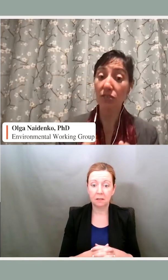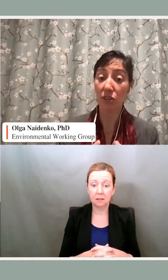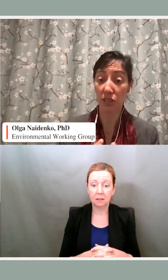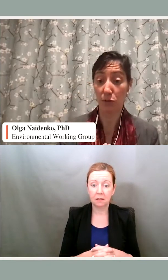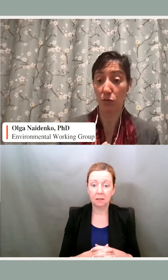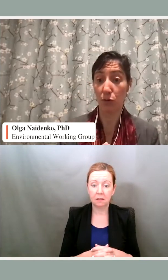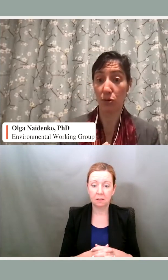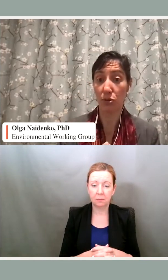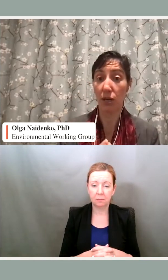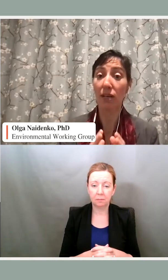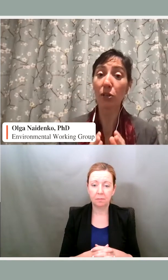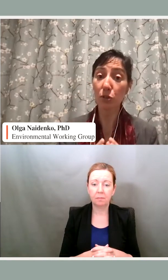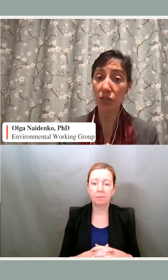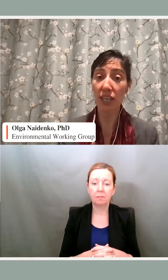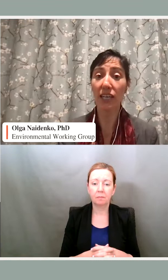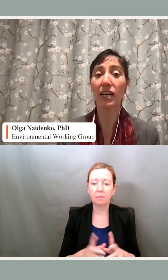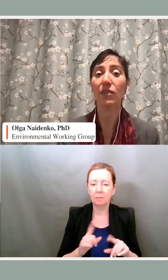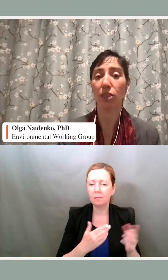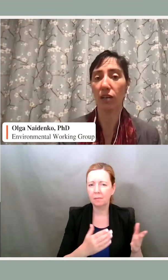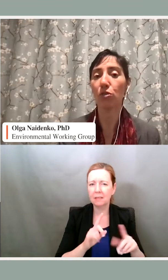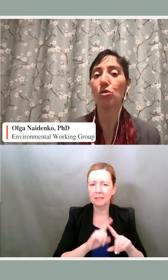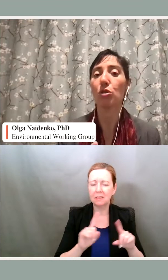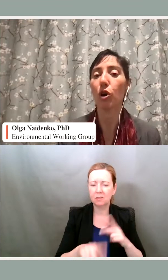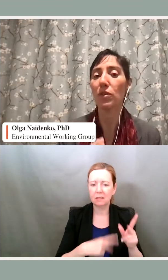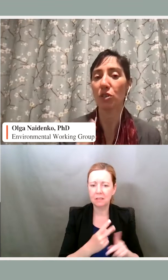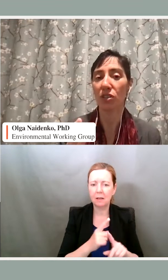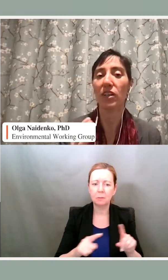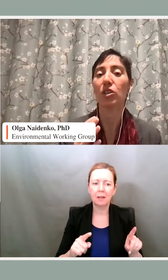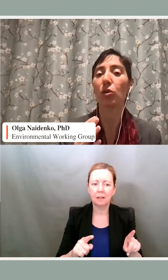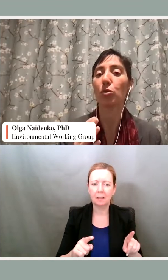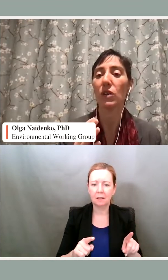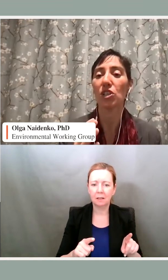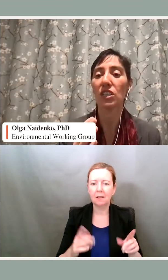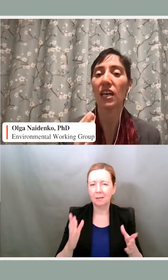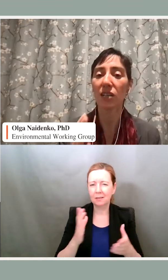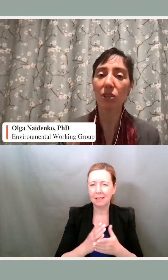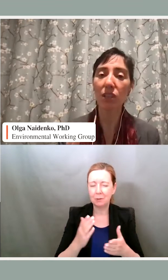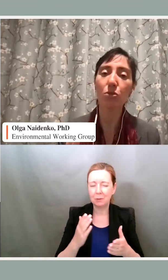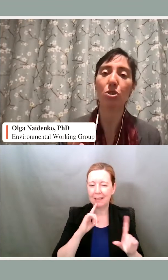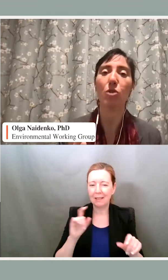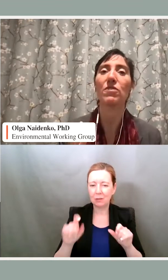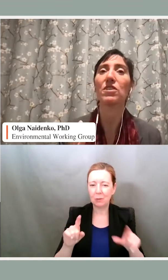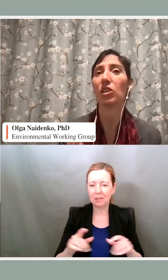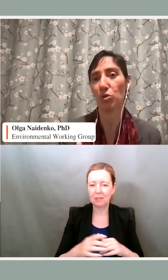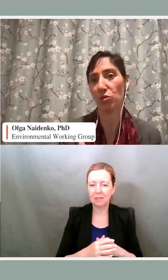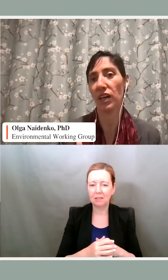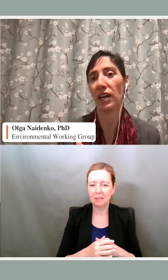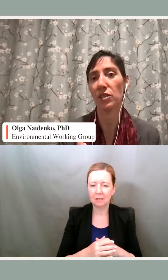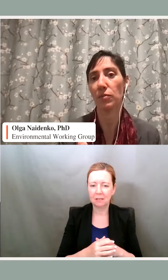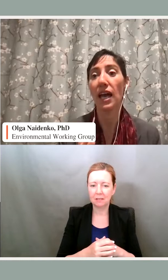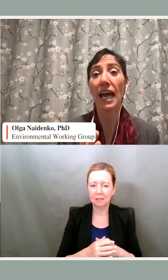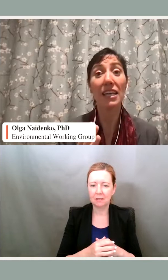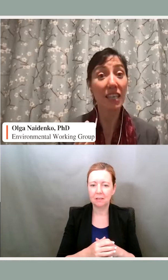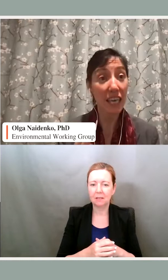ranking different types of produce. But also here, I would love to stop so that we can go to questions. I would love to stop with a dose of